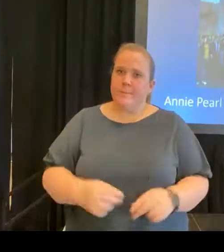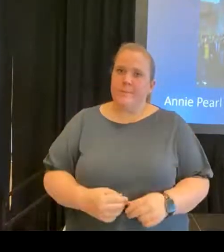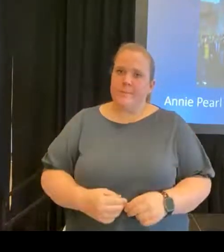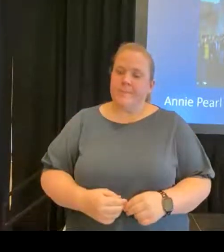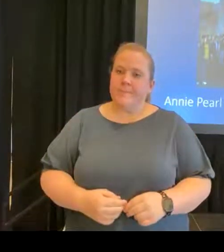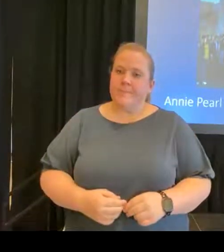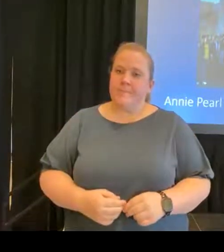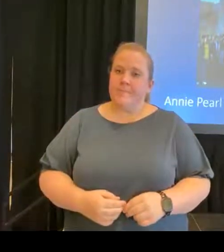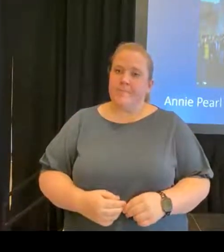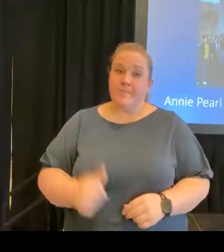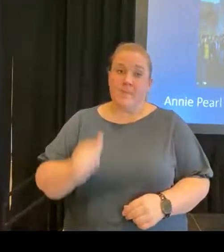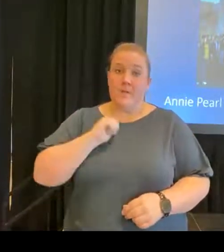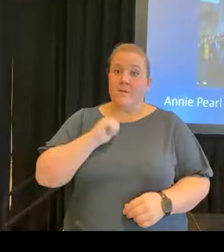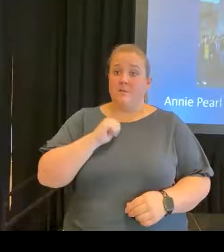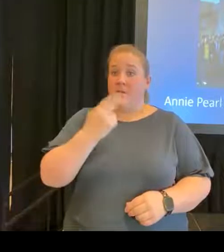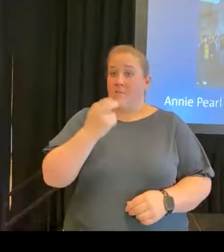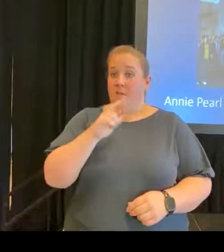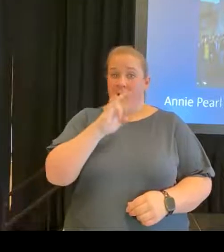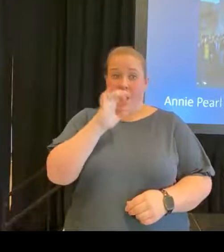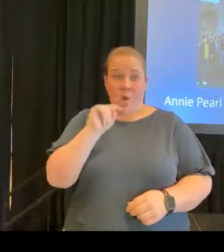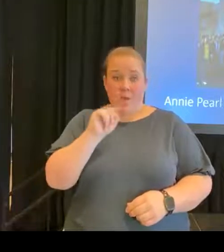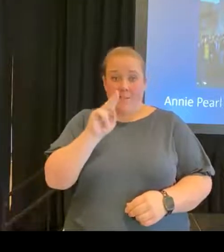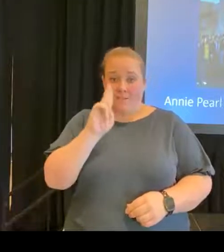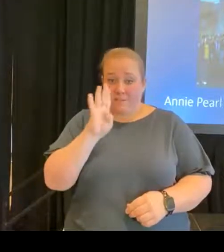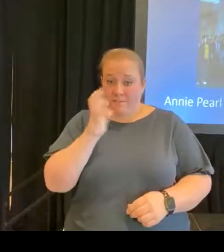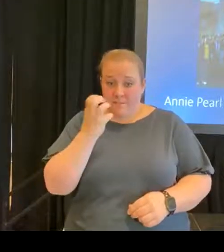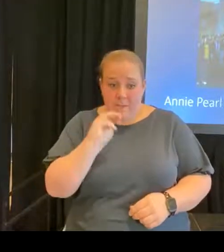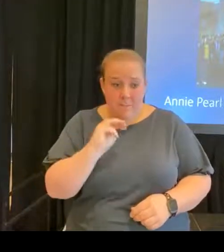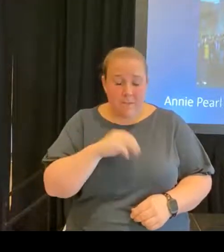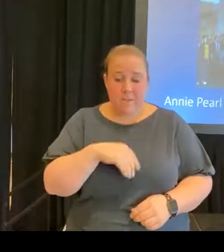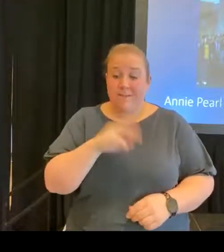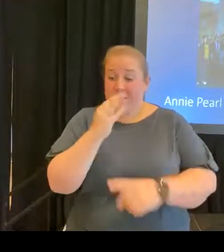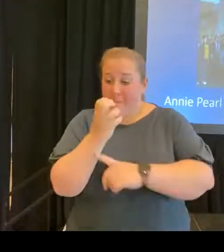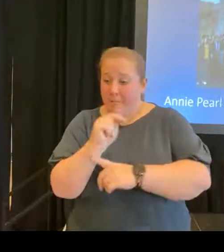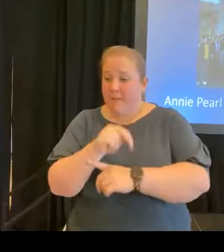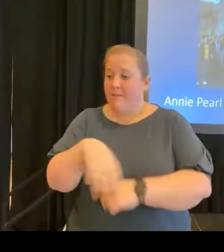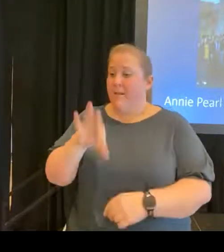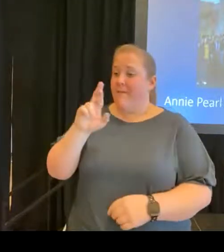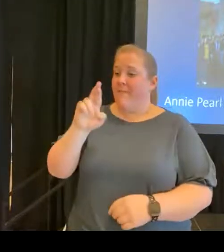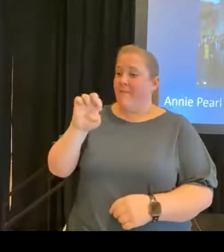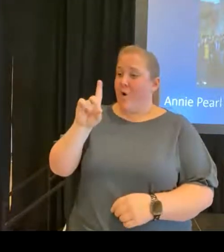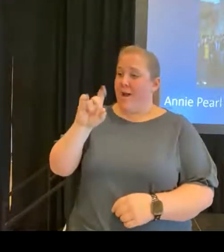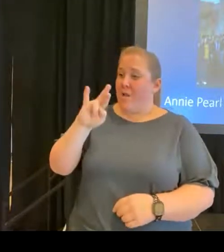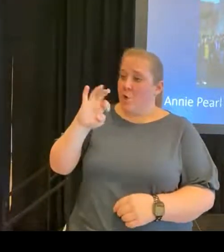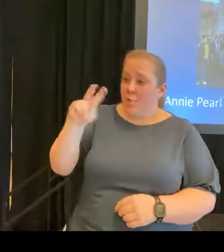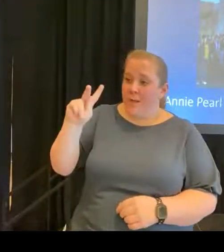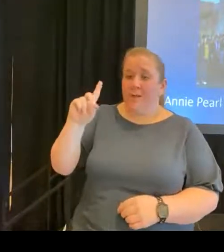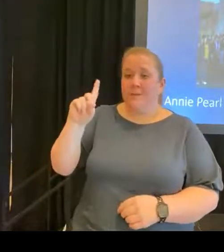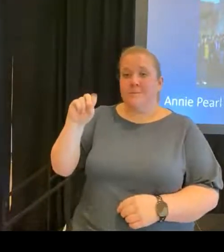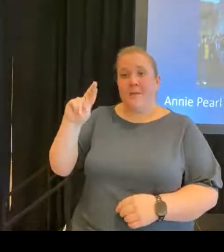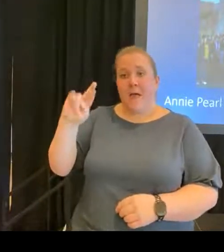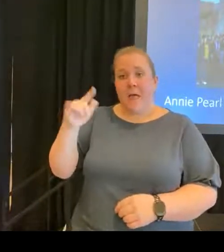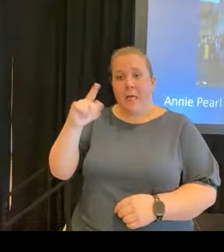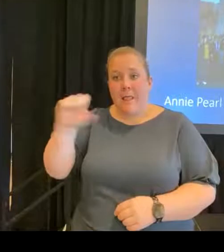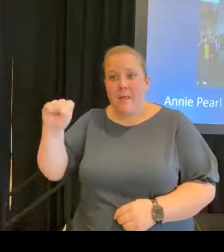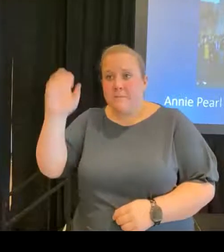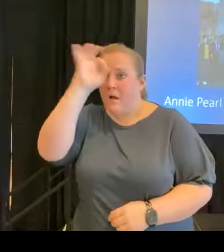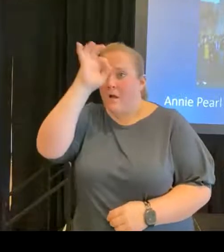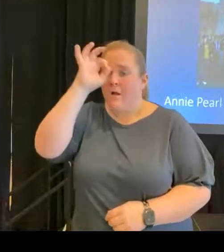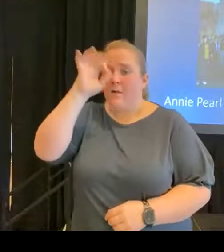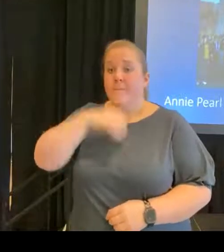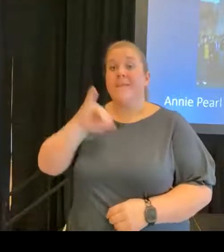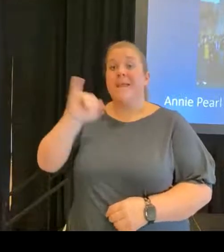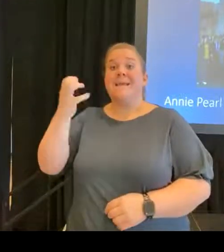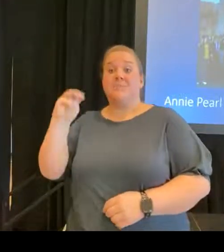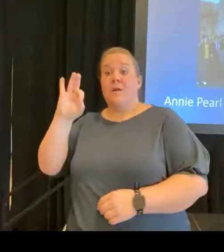I didn't know anything about Harriet. I didn't know anything about Frederick Douglass. And one thing about it is Jim Foreman, who